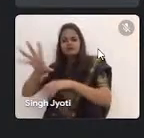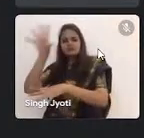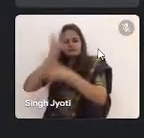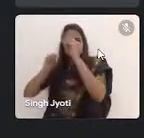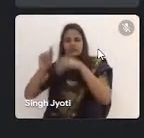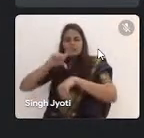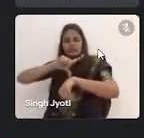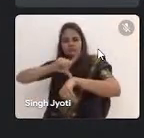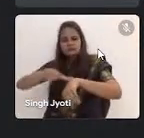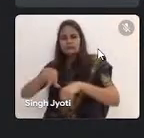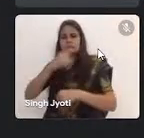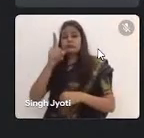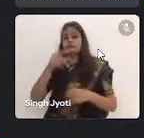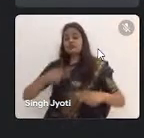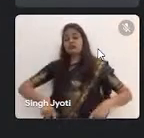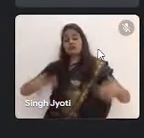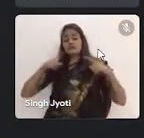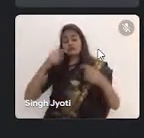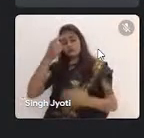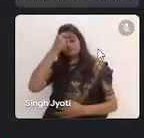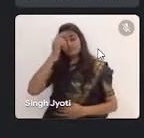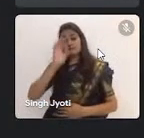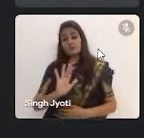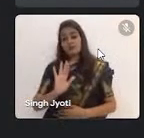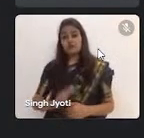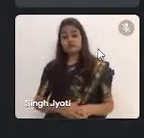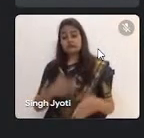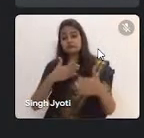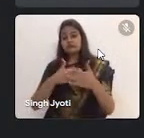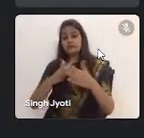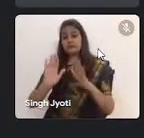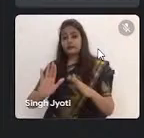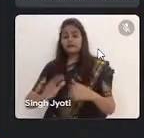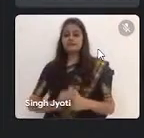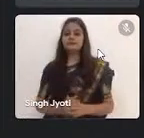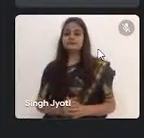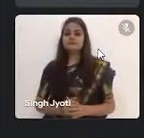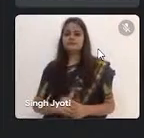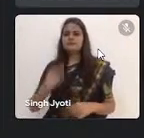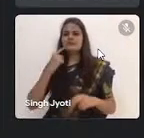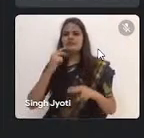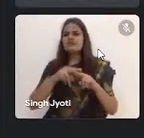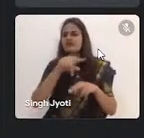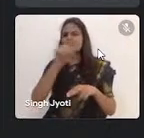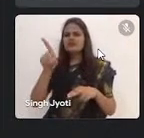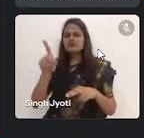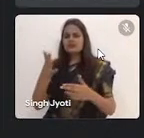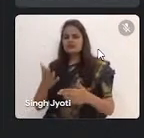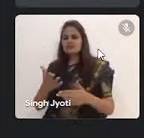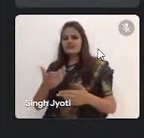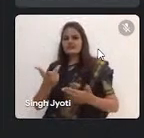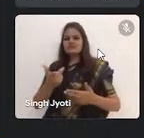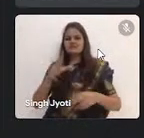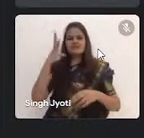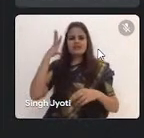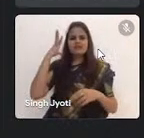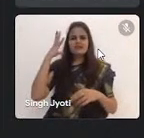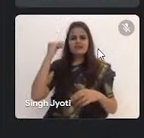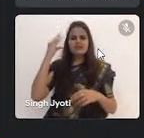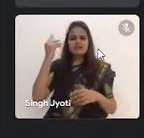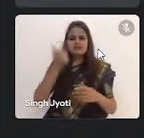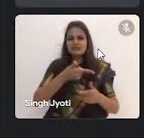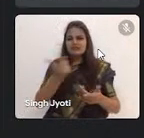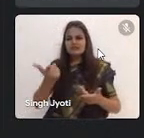deaf parents, you don't have delays in learning a first language because your parents are signing and you learn a first language at